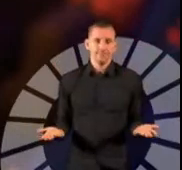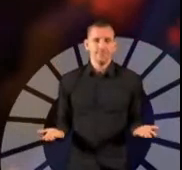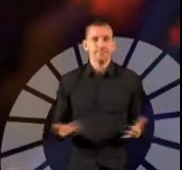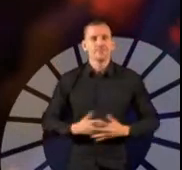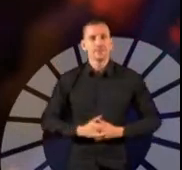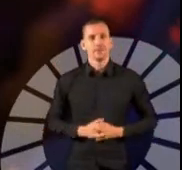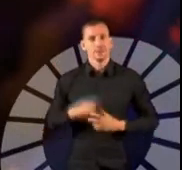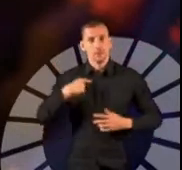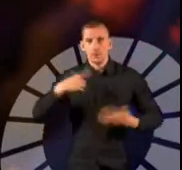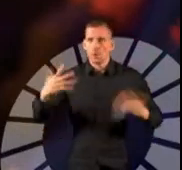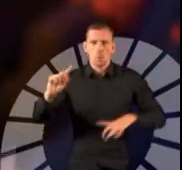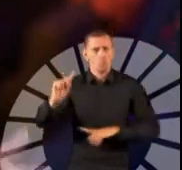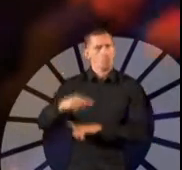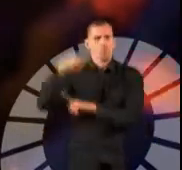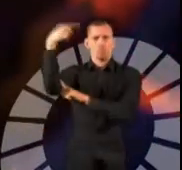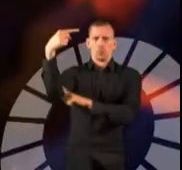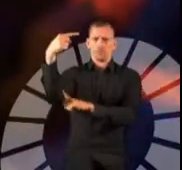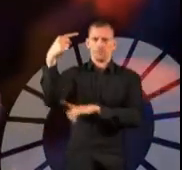about